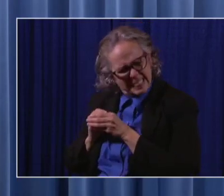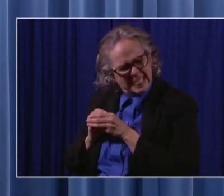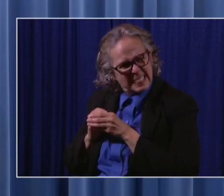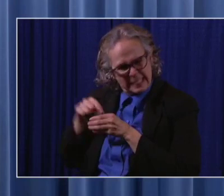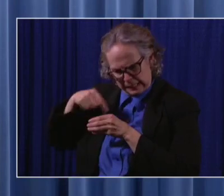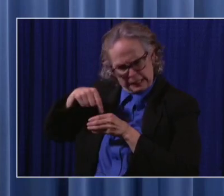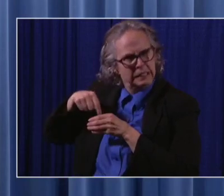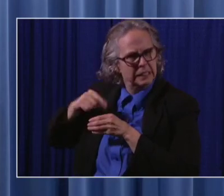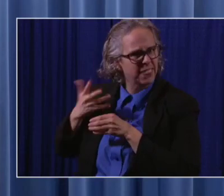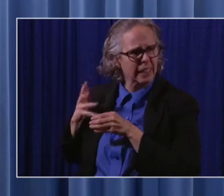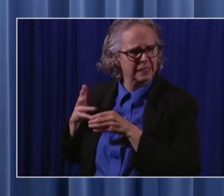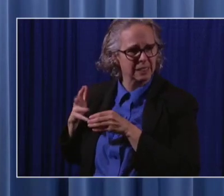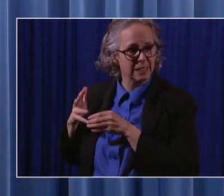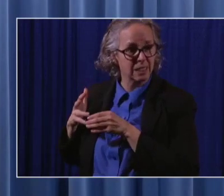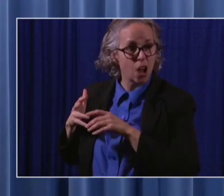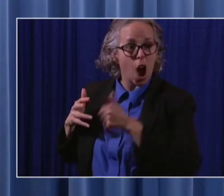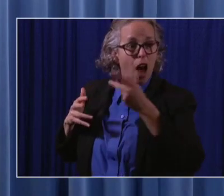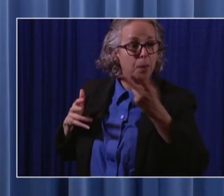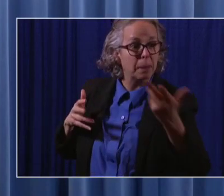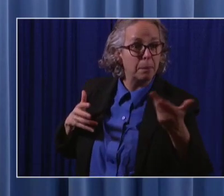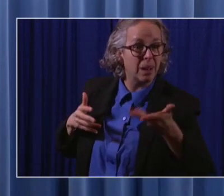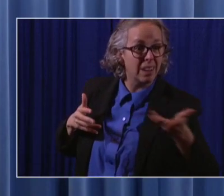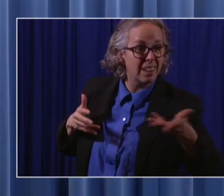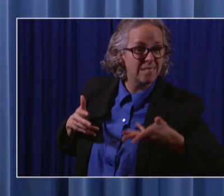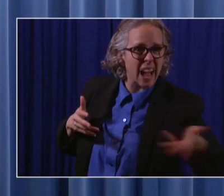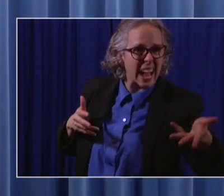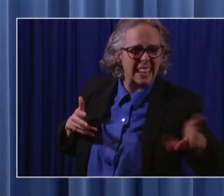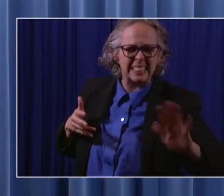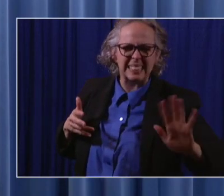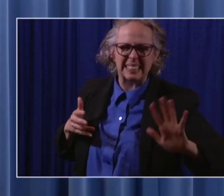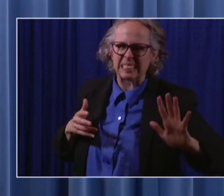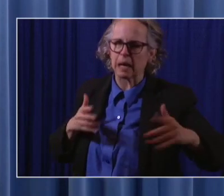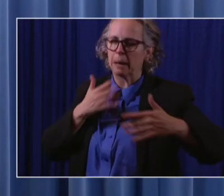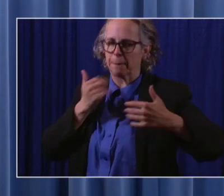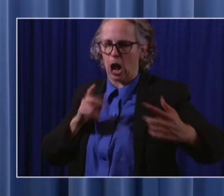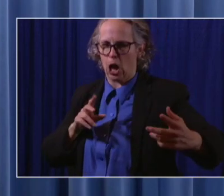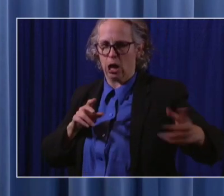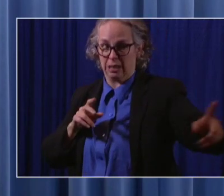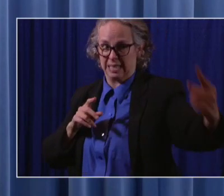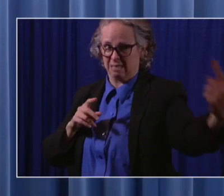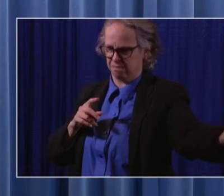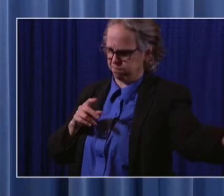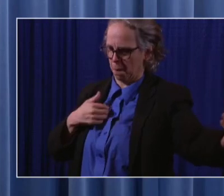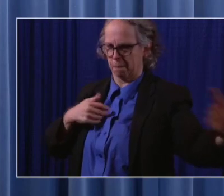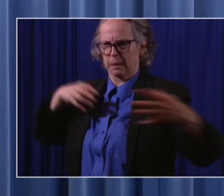with anyone outside that, be particularly careful.